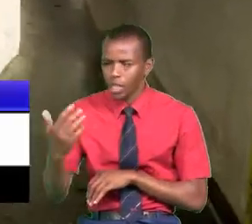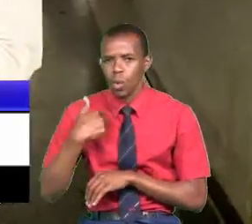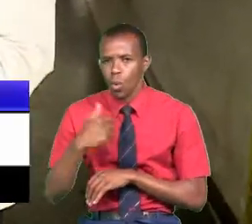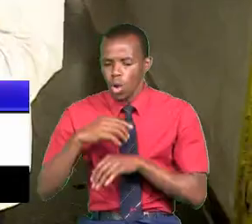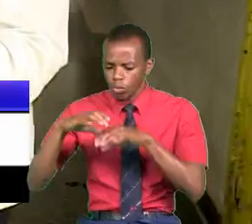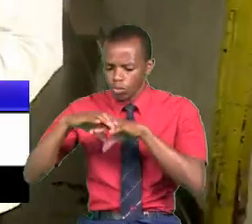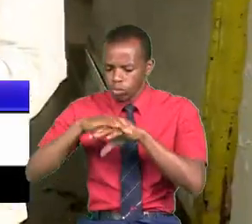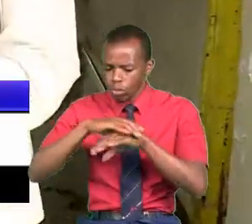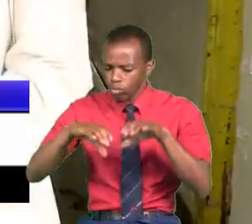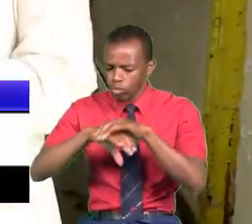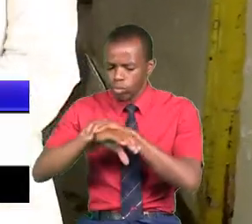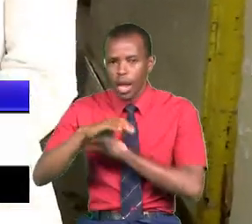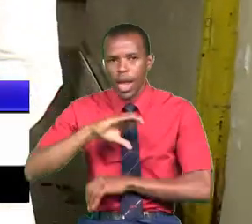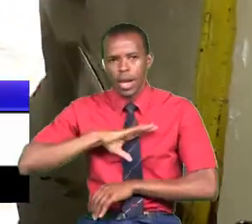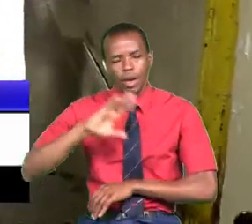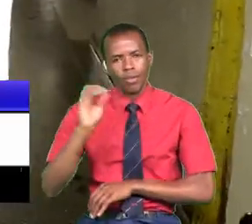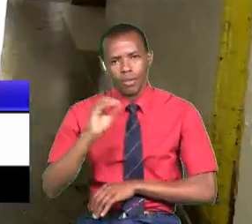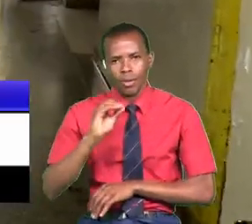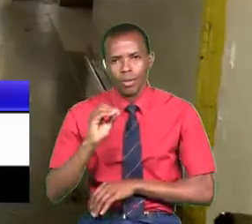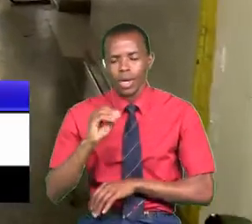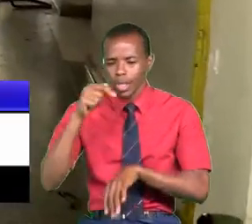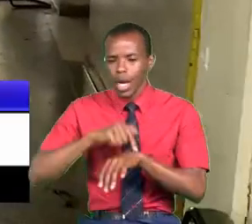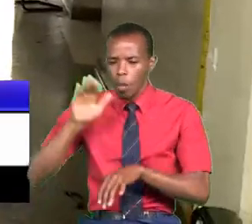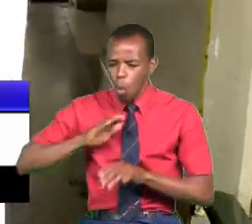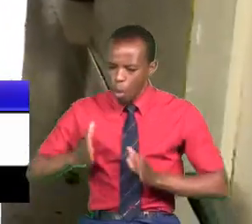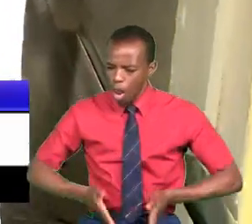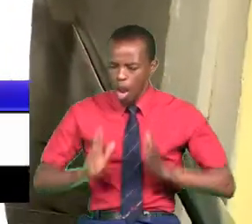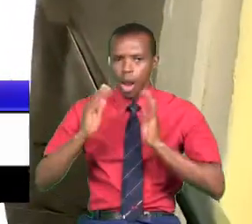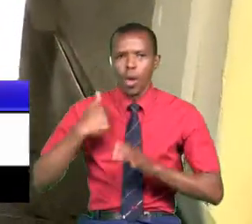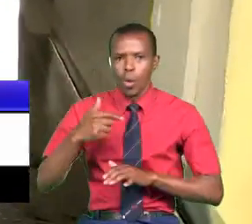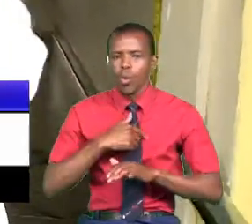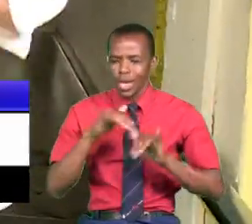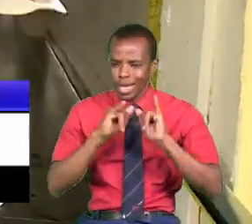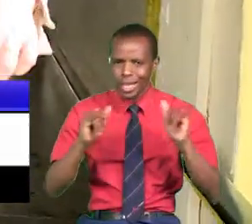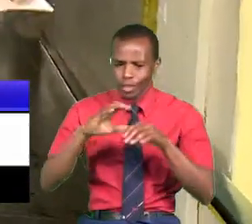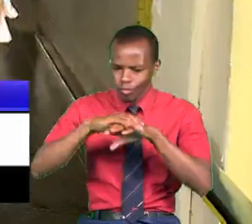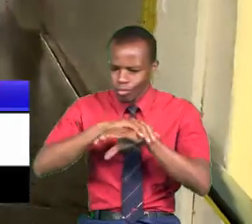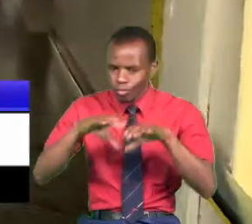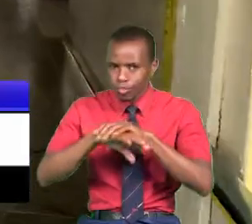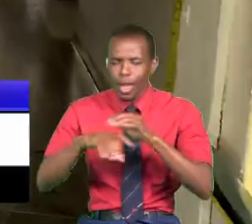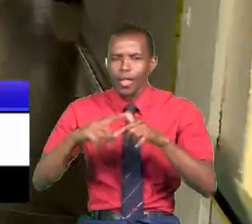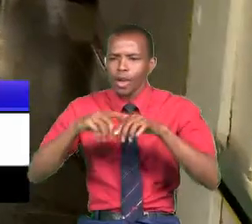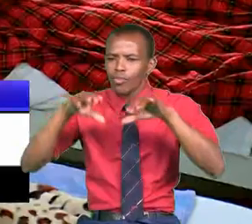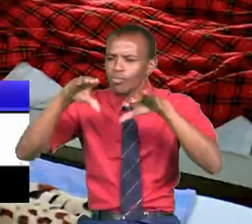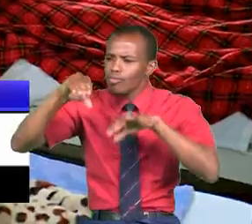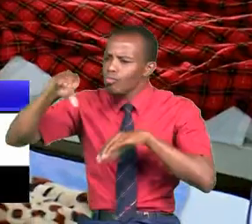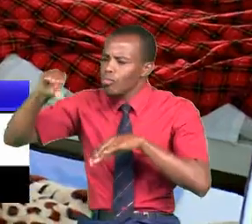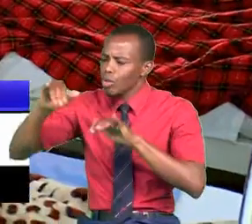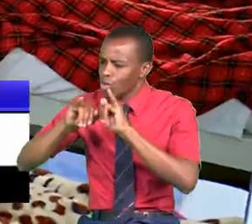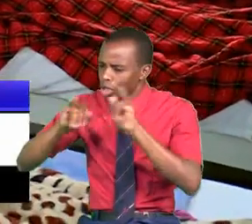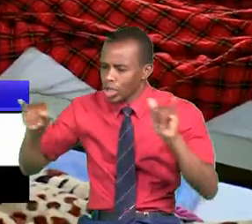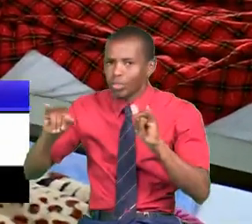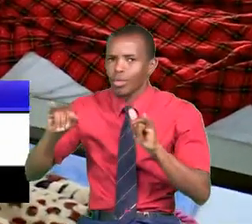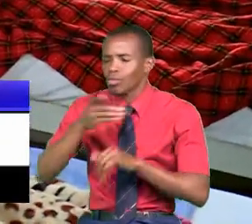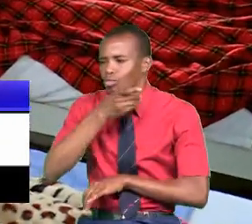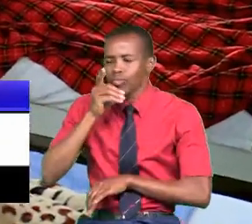gloves, but not enough. So after every delivery, we had to wash the gloves and to hang them there to dry. Yes. At that time,